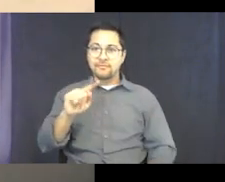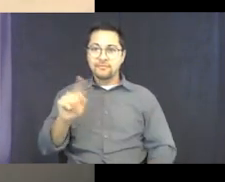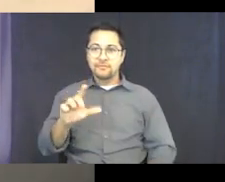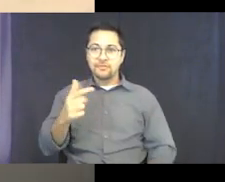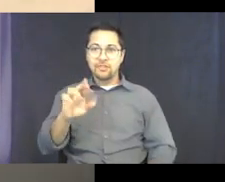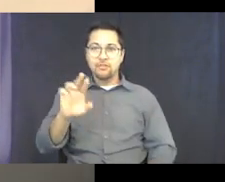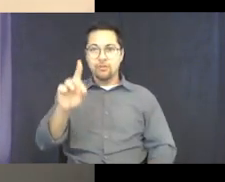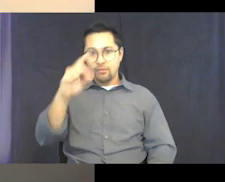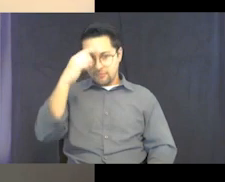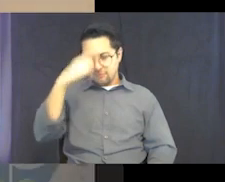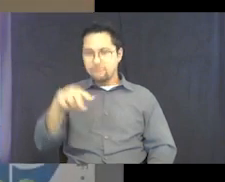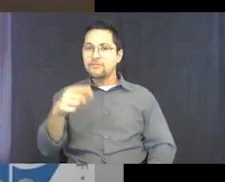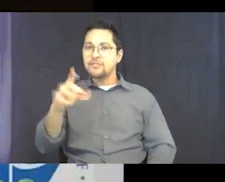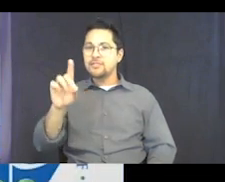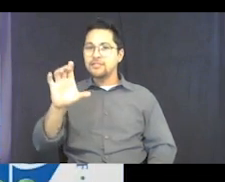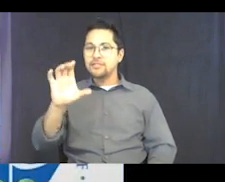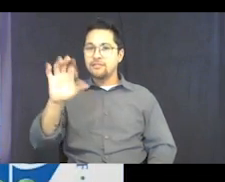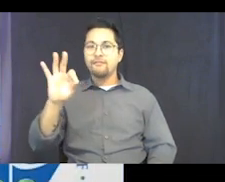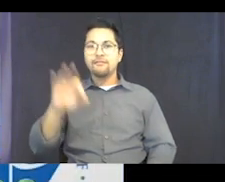DCF.